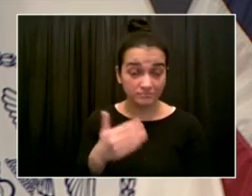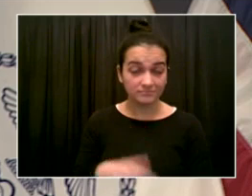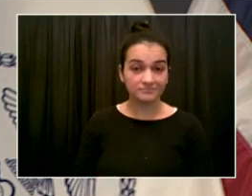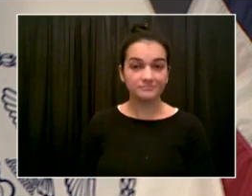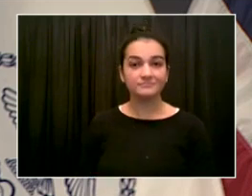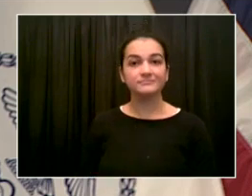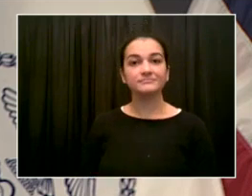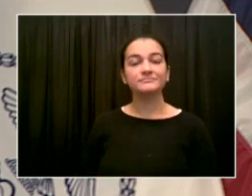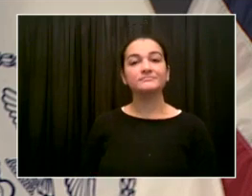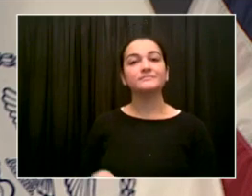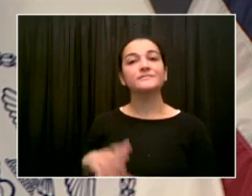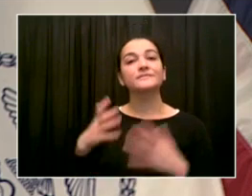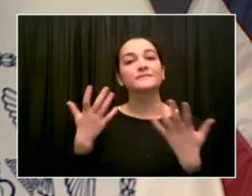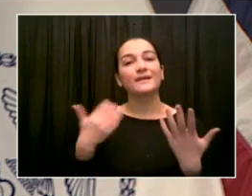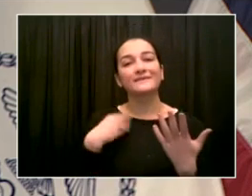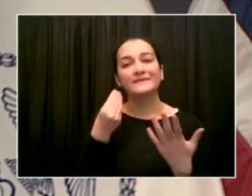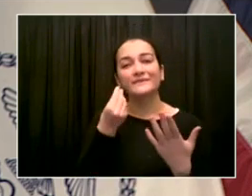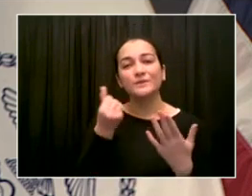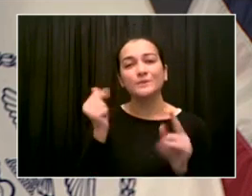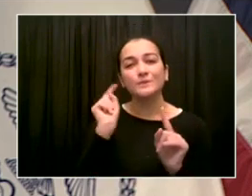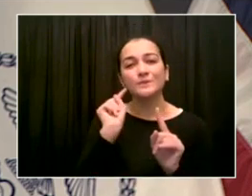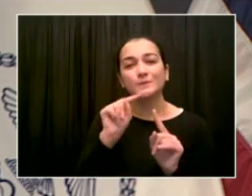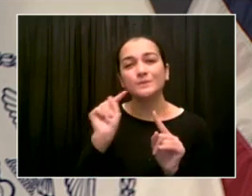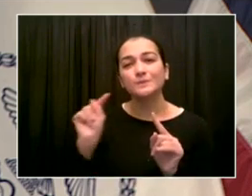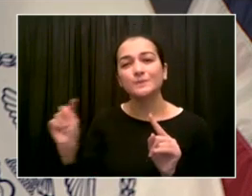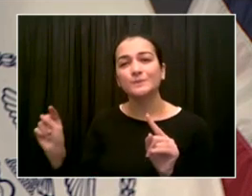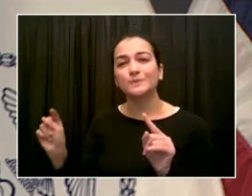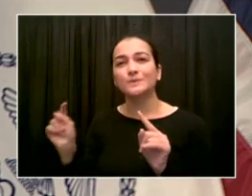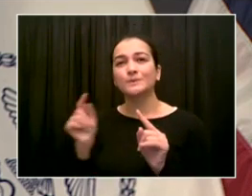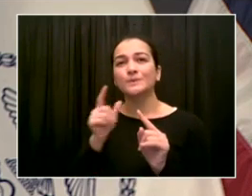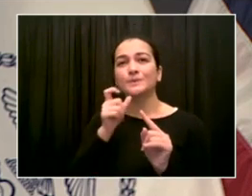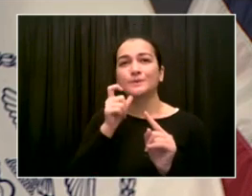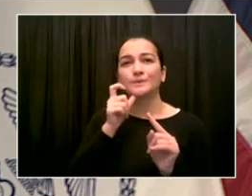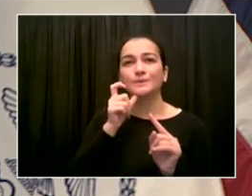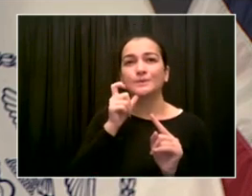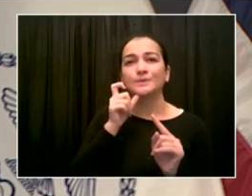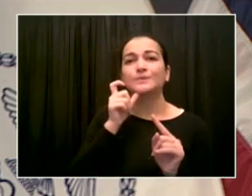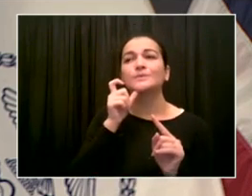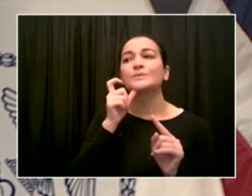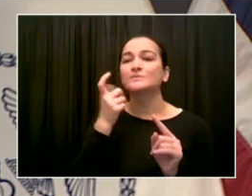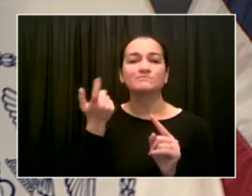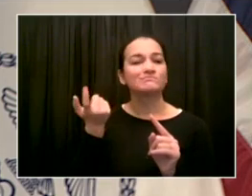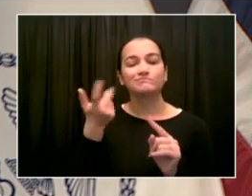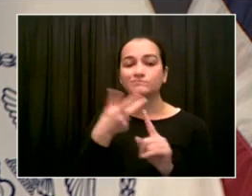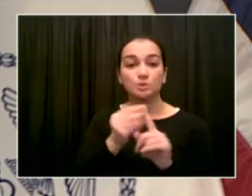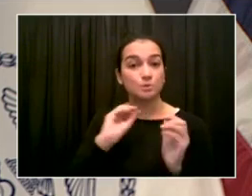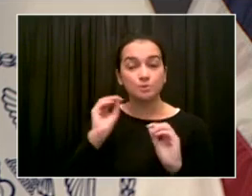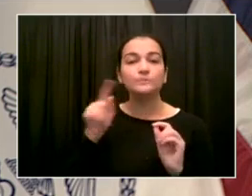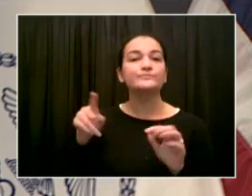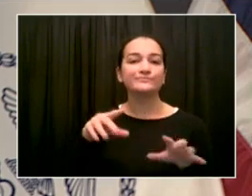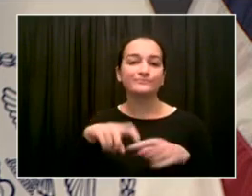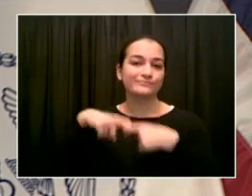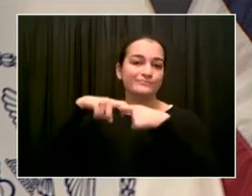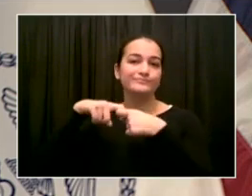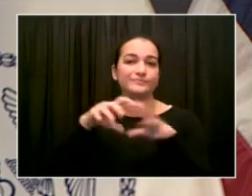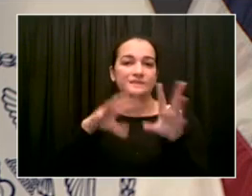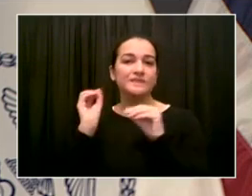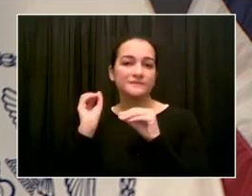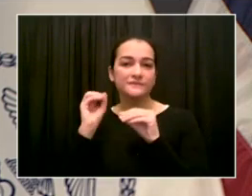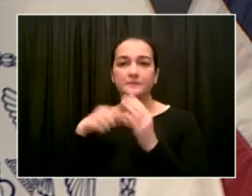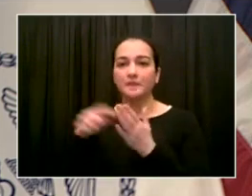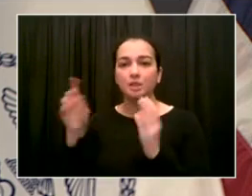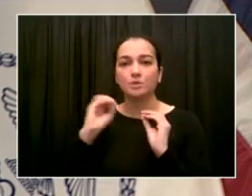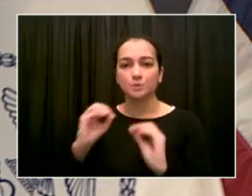now we're about 2,600 overall employees from the current mandate on leave without pay, so out of a workforce of about